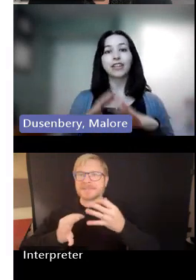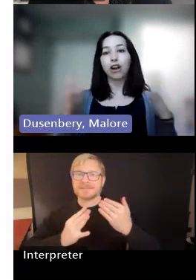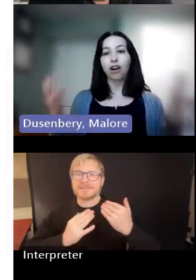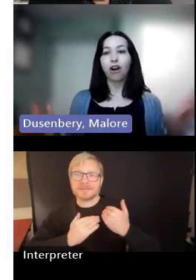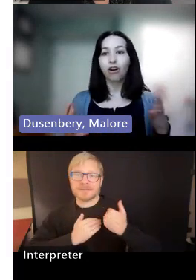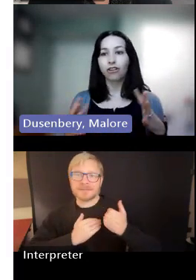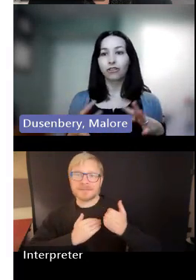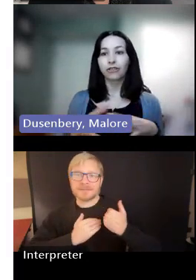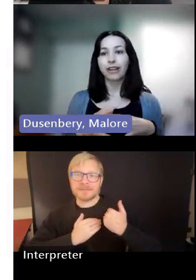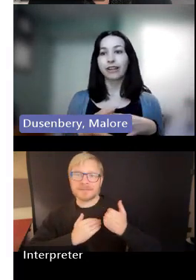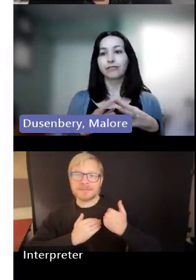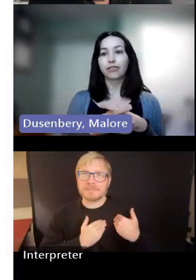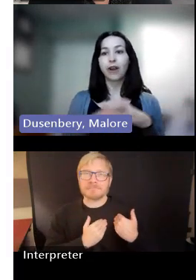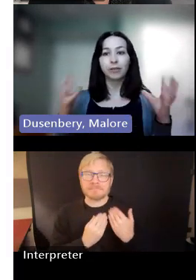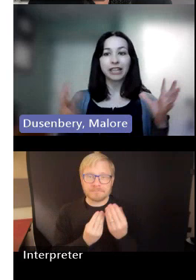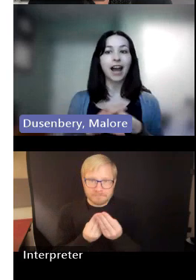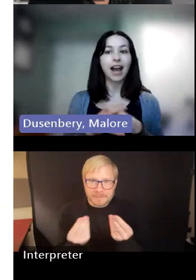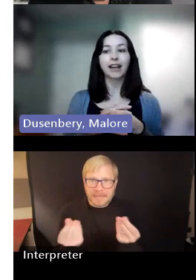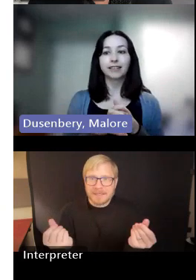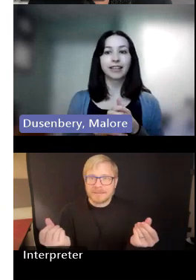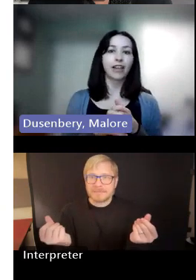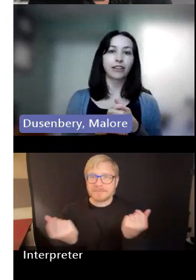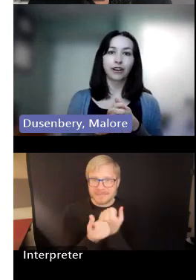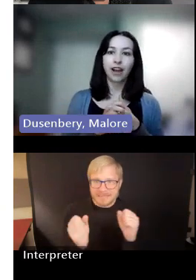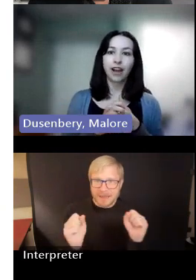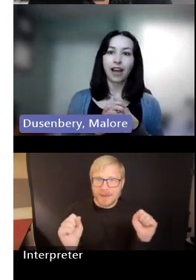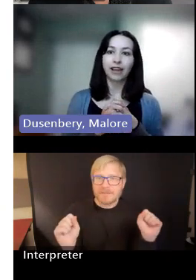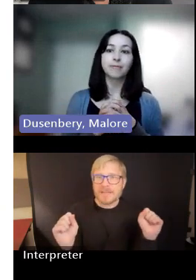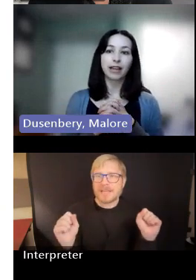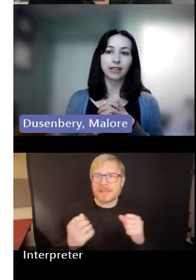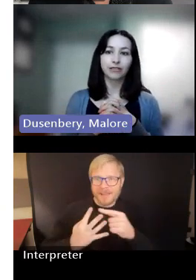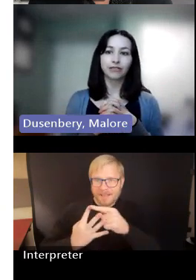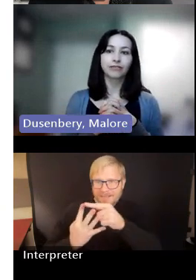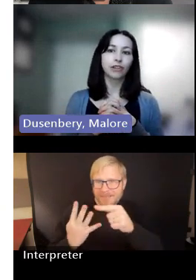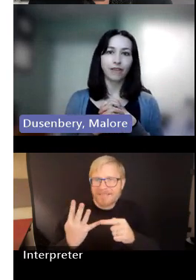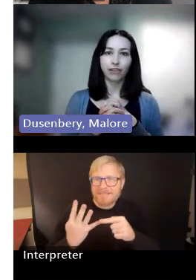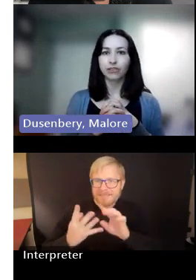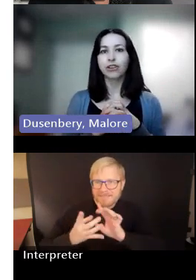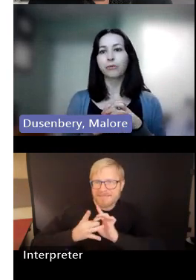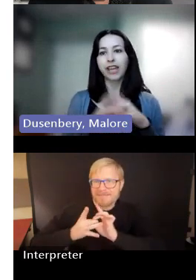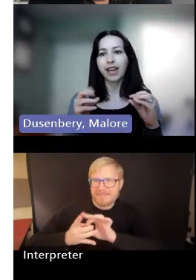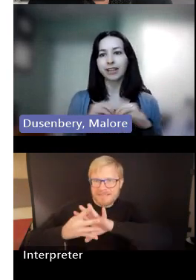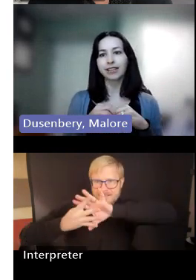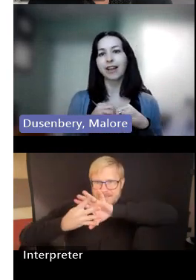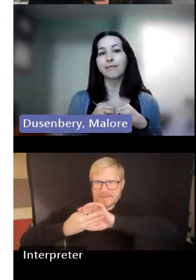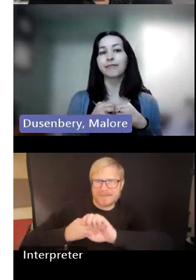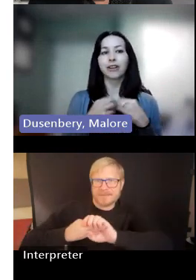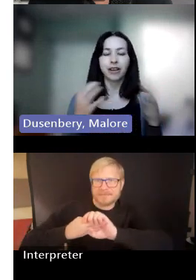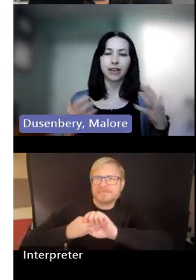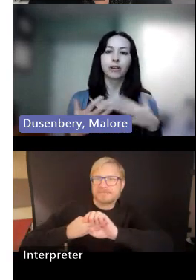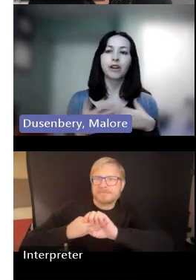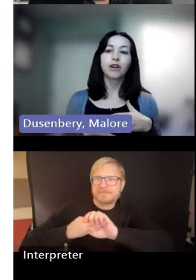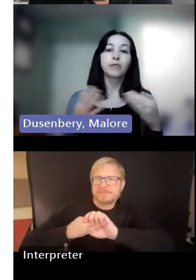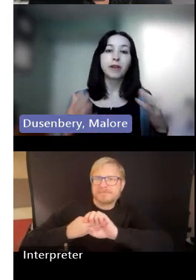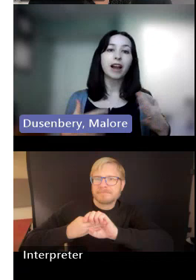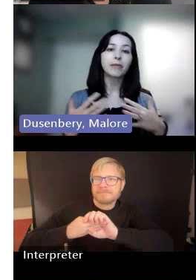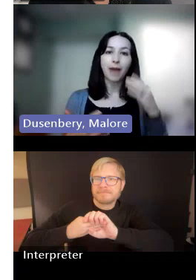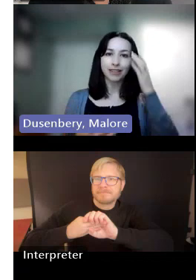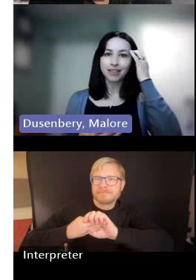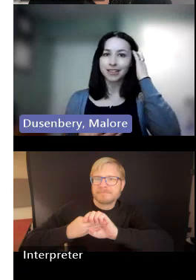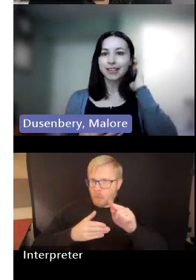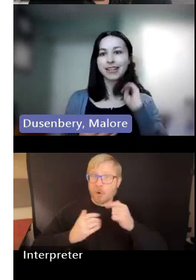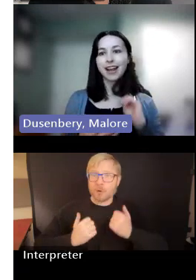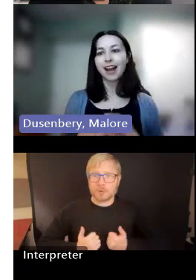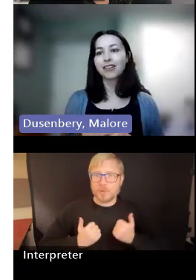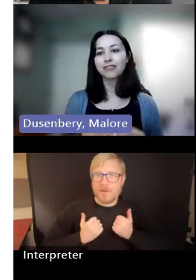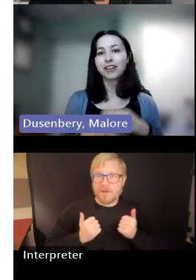healing, safety are all incredibly tied together in the minds of survivors. We can't, I think we've been coming back